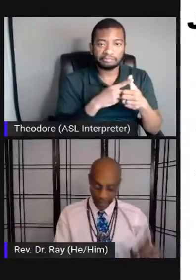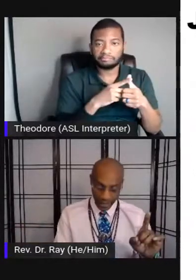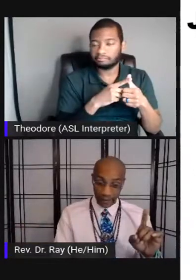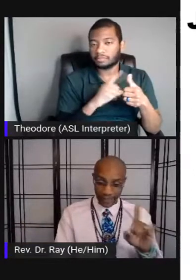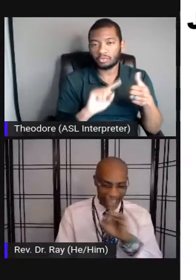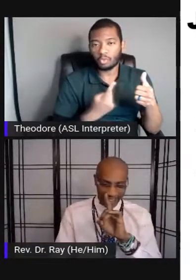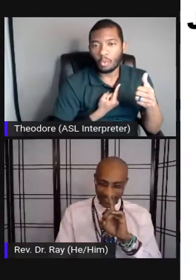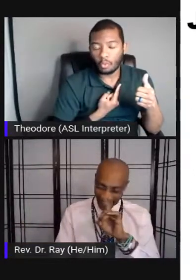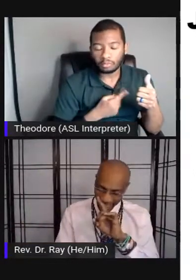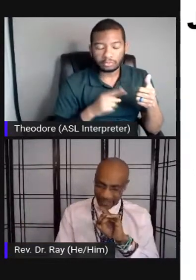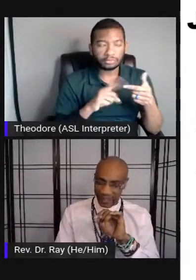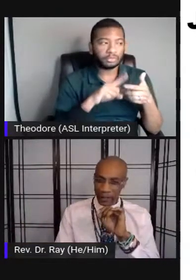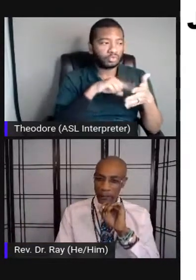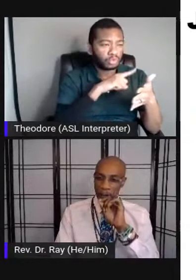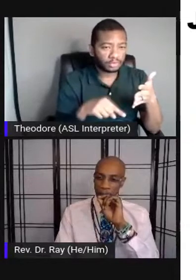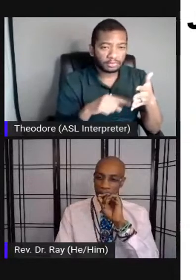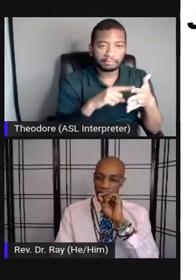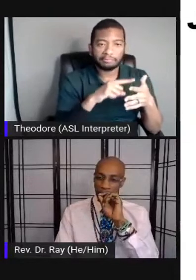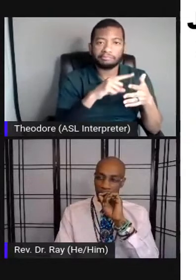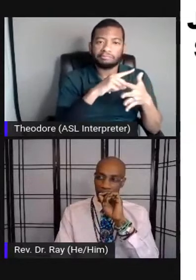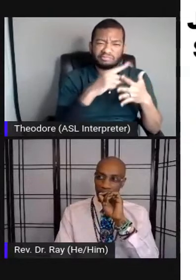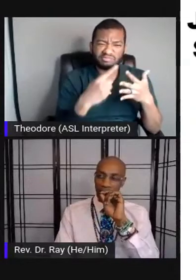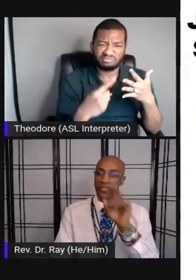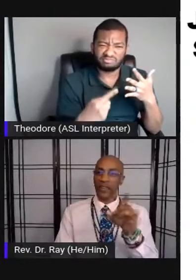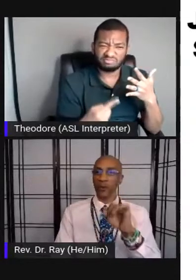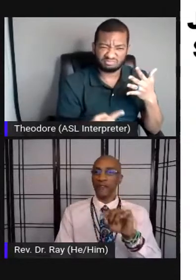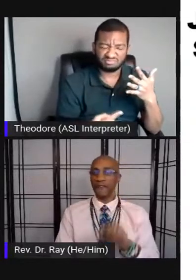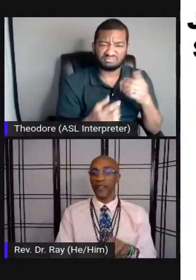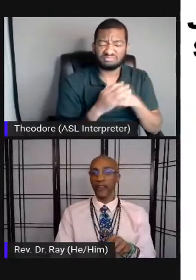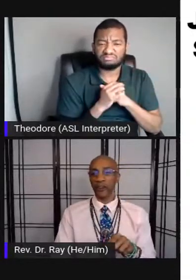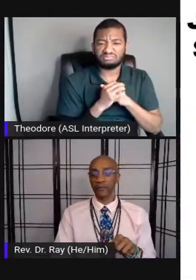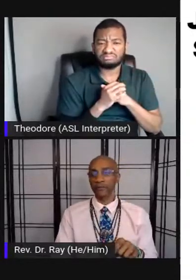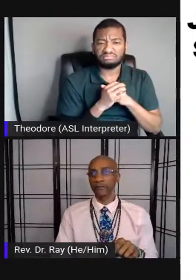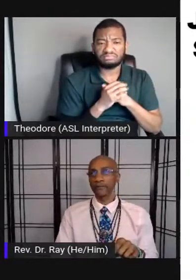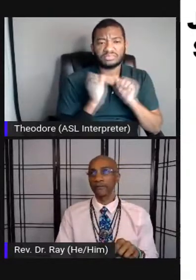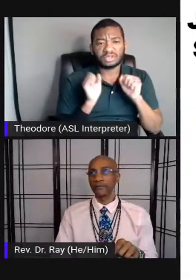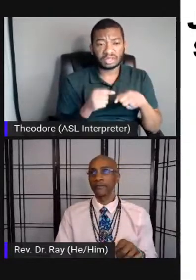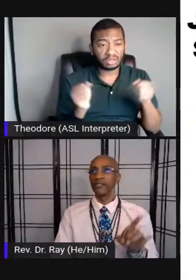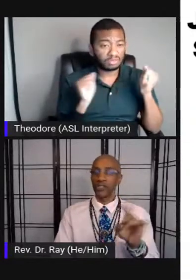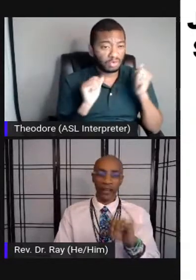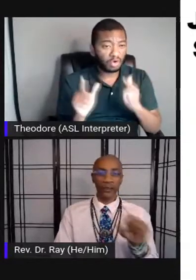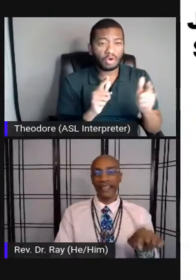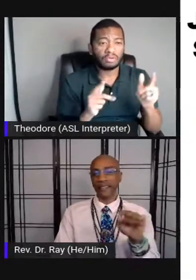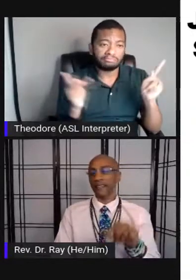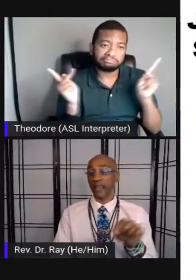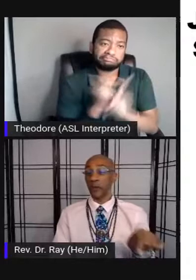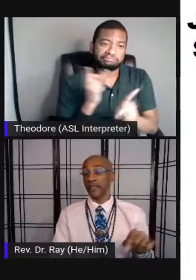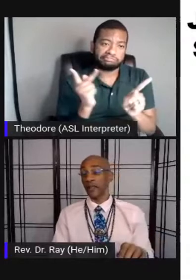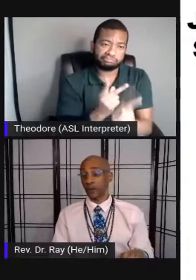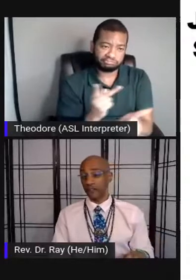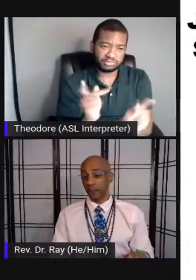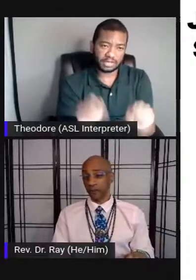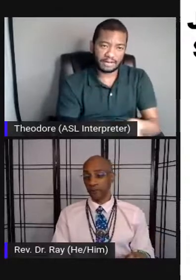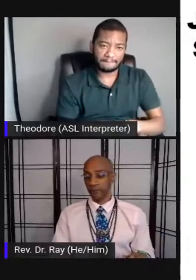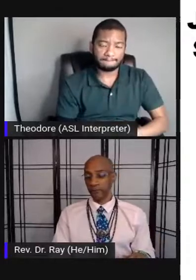another. And yet, the thing we fear generally isn't the thing we think